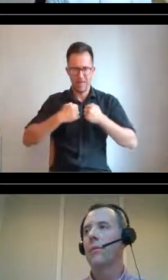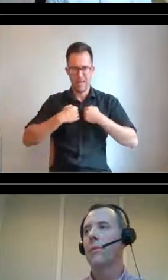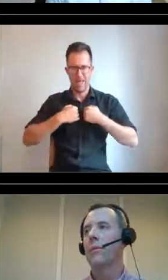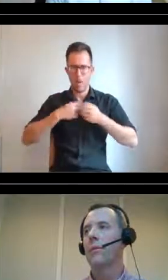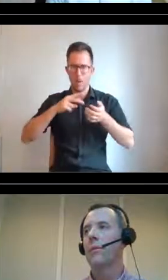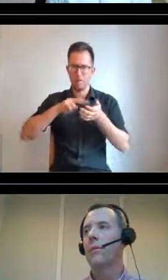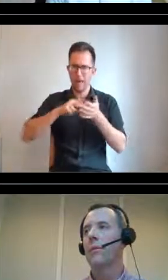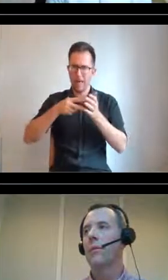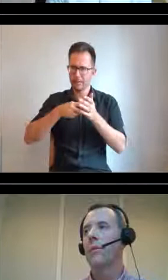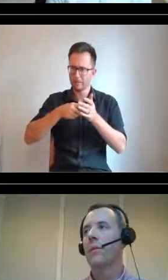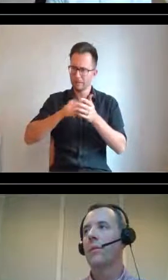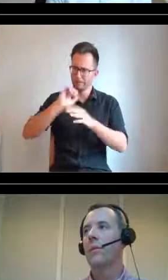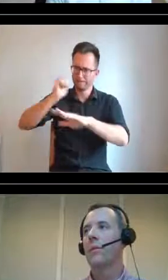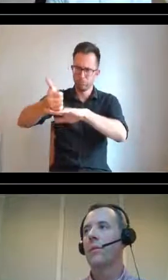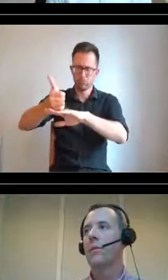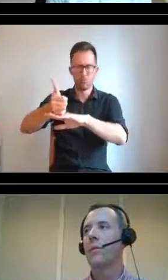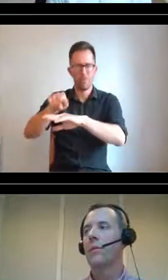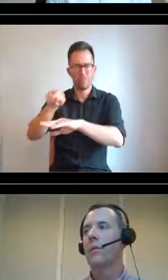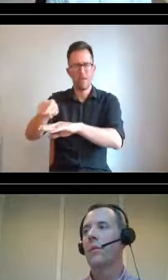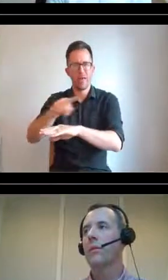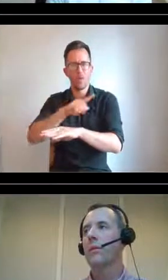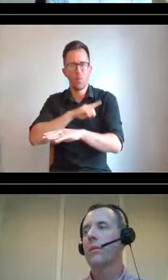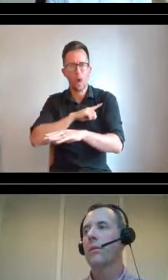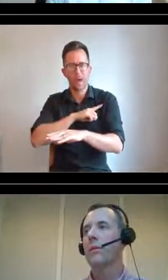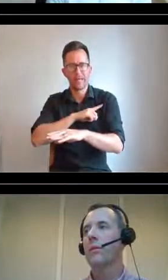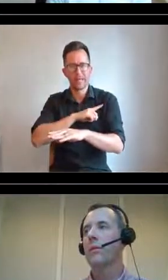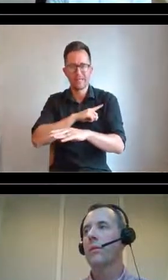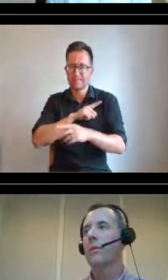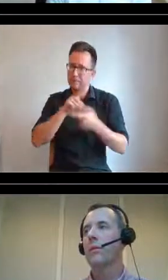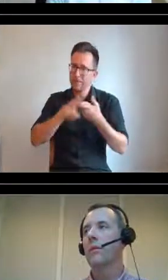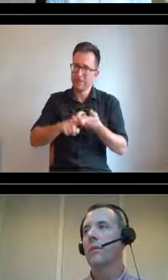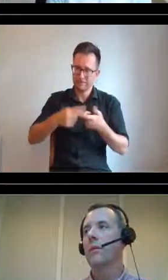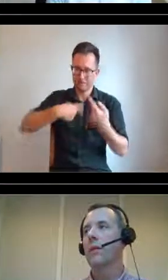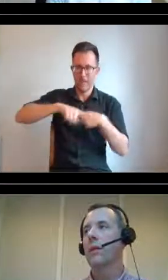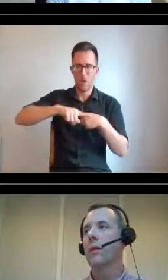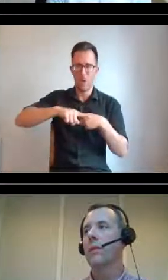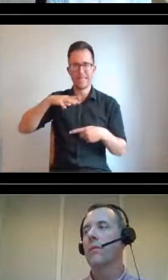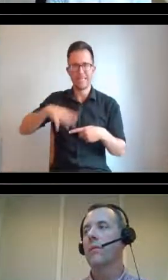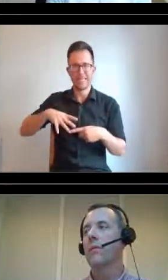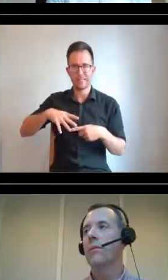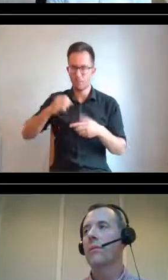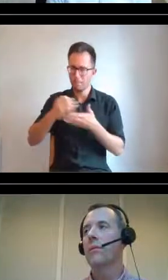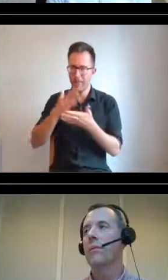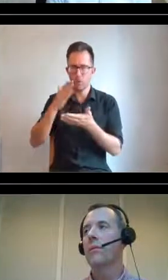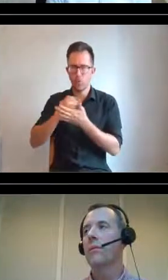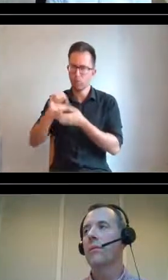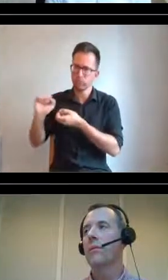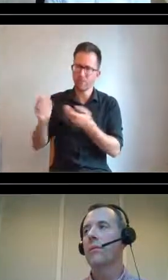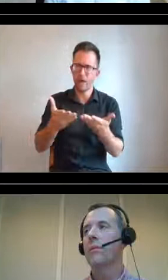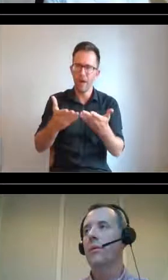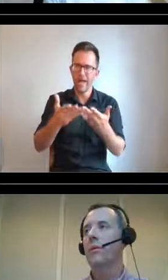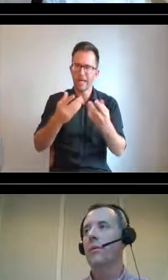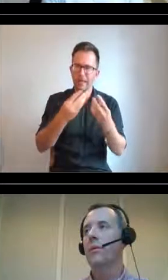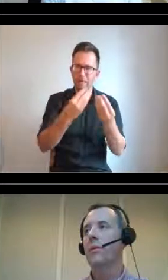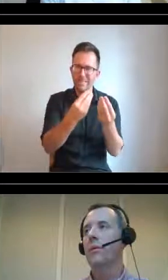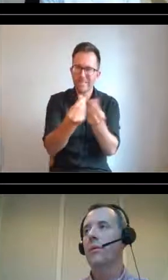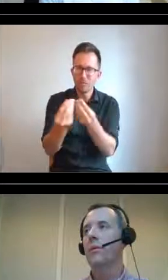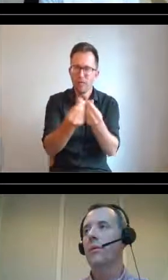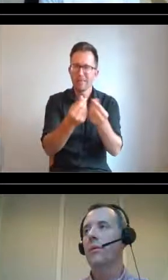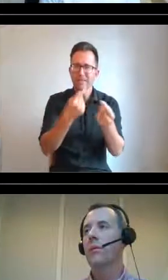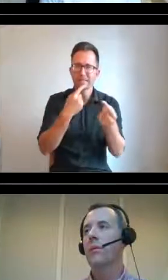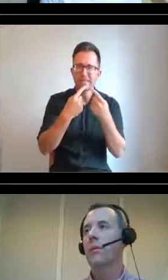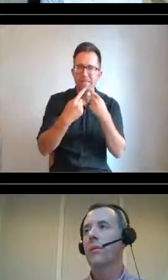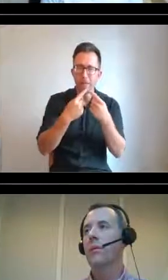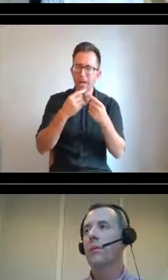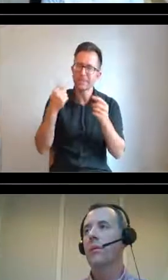construction requirements and providing access for our workers and material deliveries. The site near Baker Street